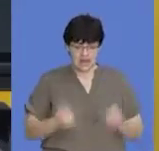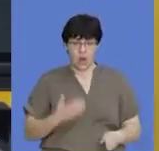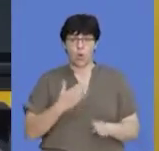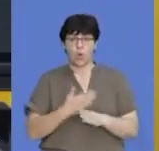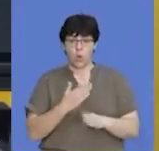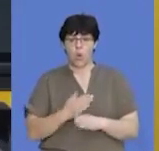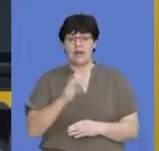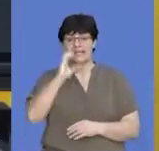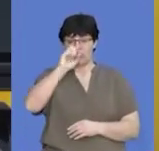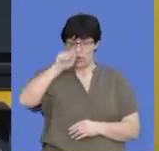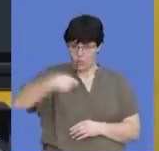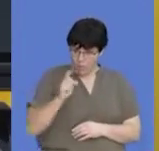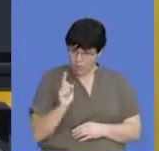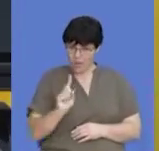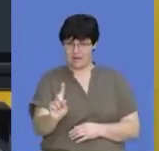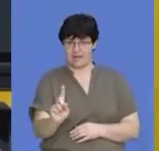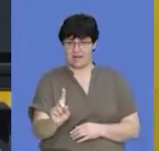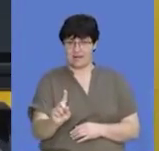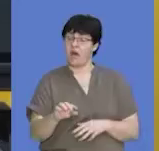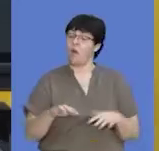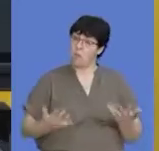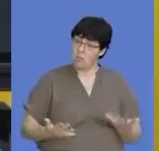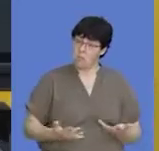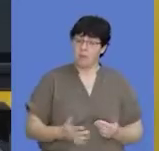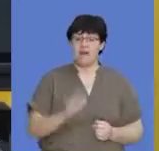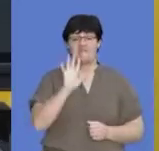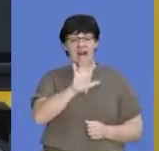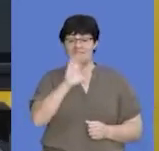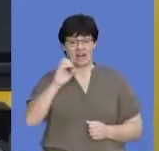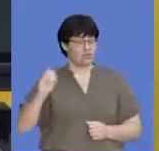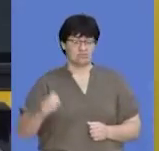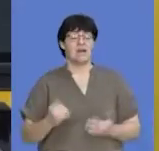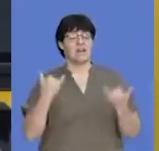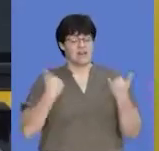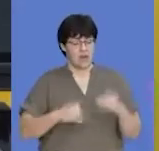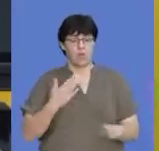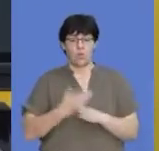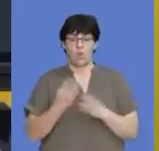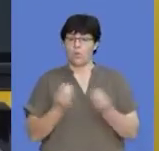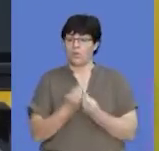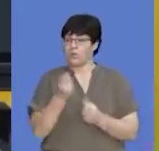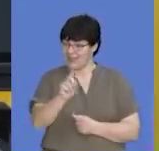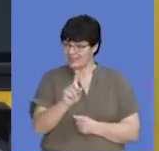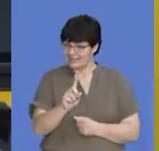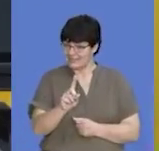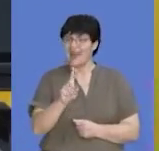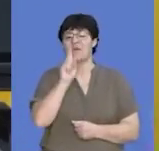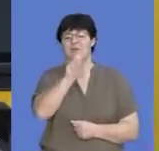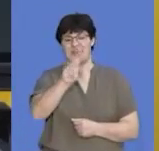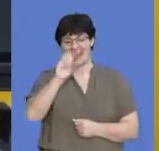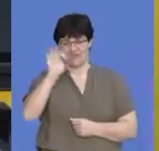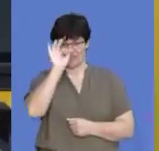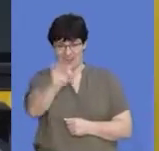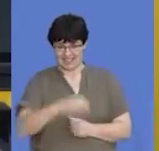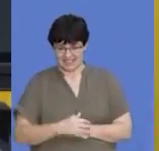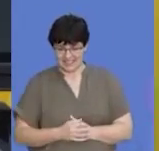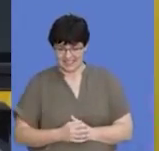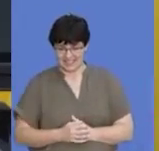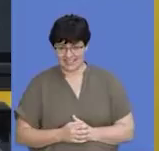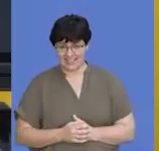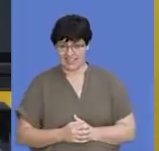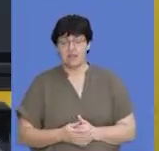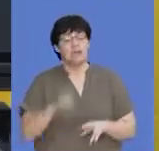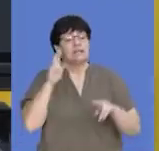with 0,1. And instead of working with 500, I'd be working with, correct, 100. It